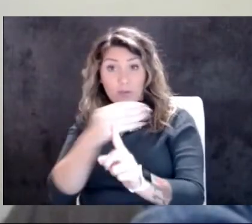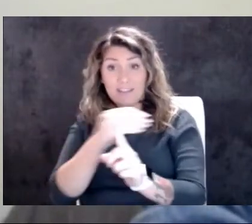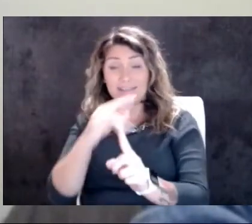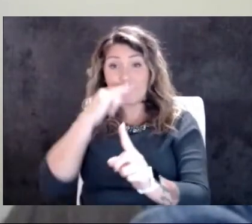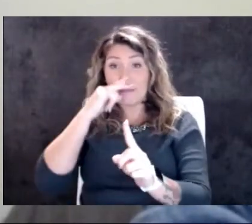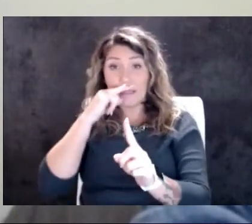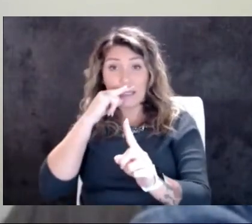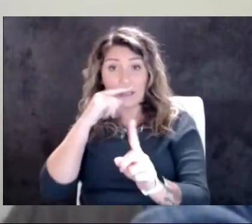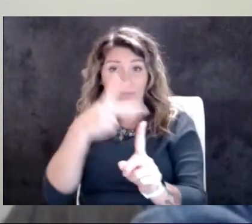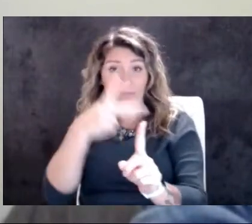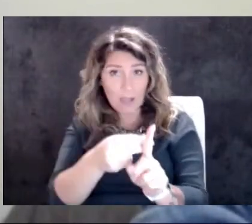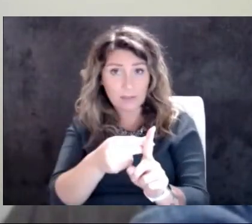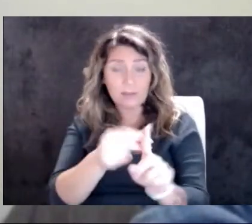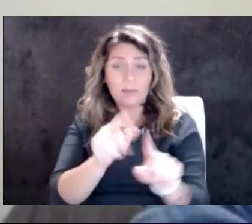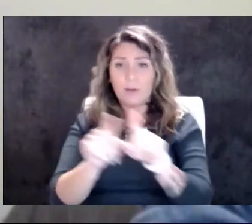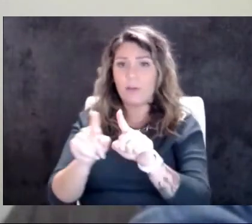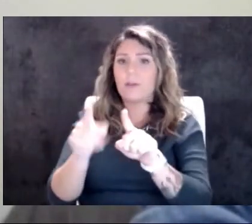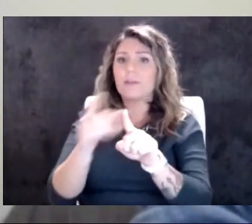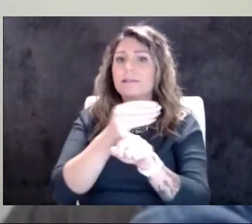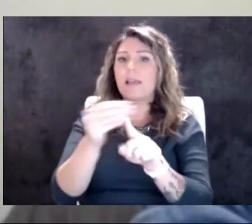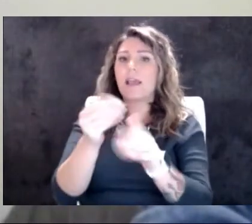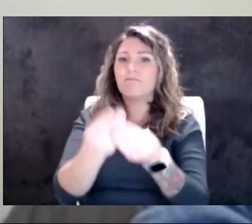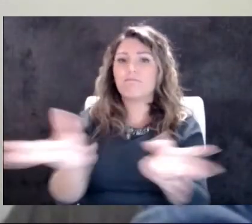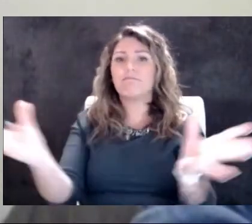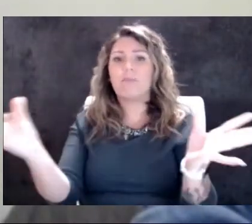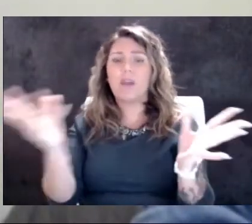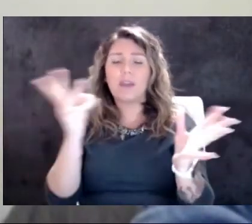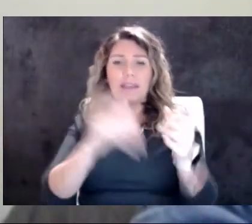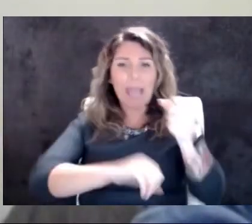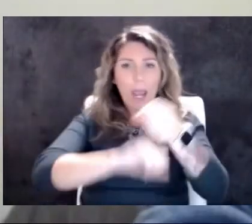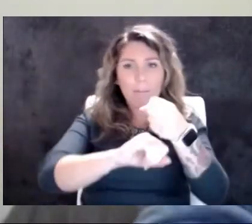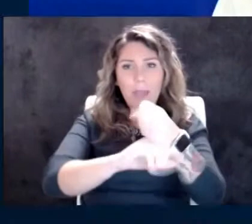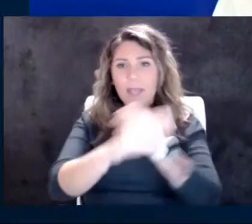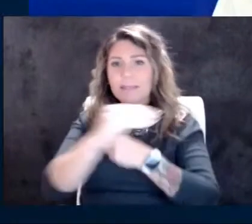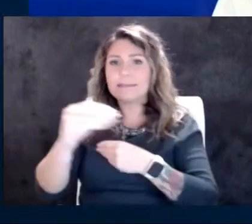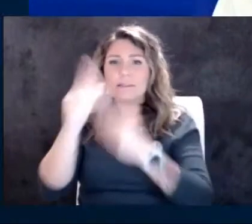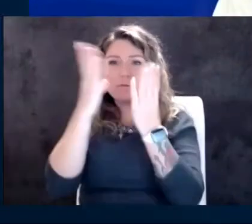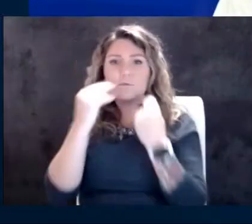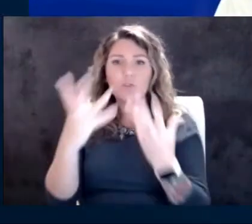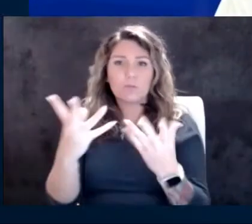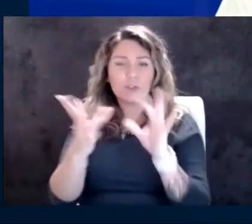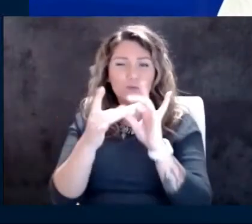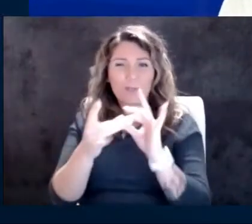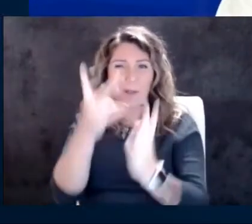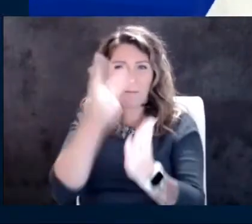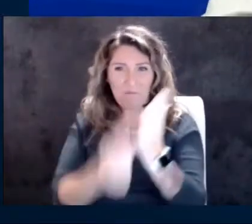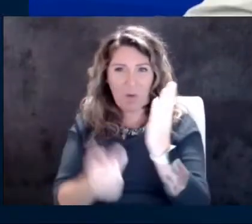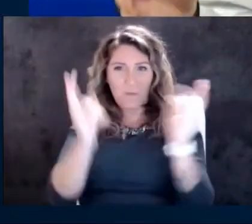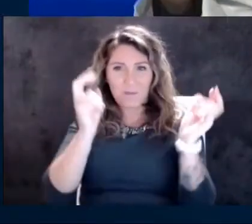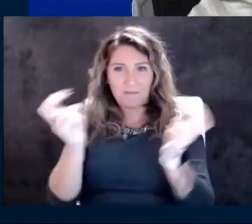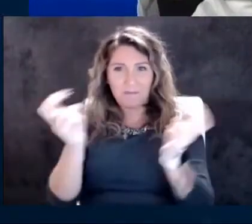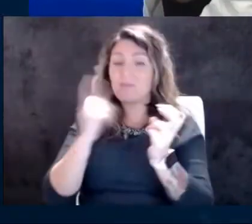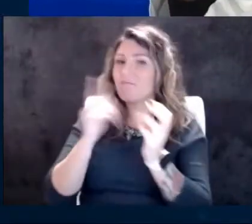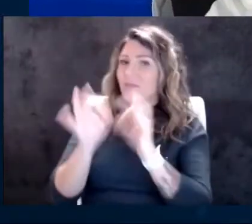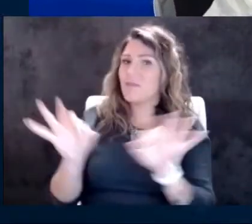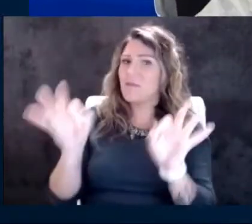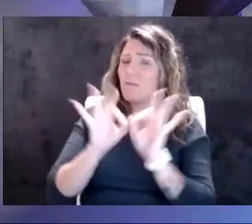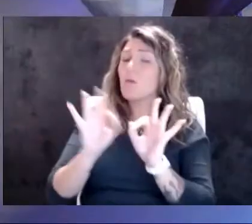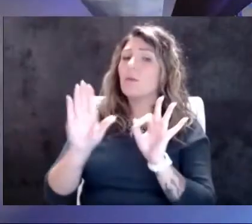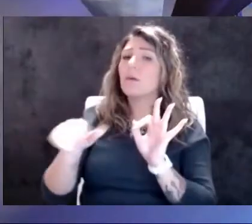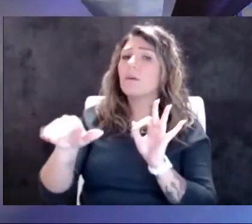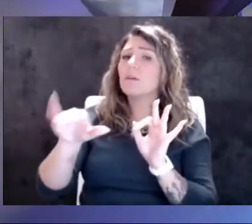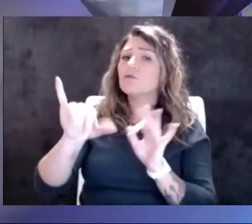vaccines, and we'll be unrolling content and campaigns around those two things as well. Yeah, that's really important. And Dr. Jones, as we look at this whole question